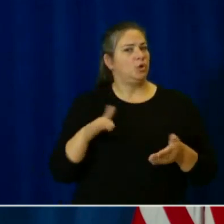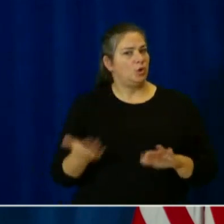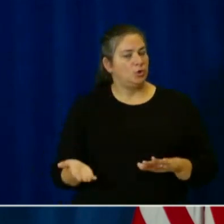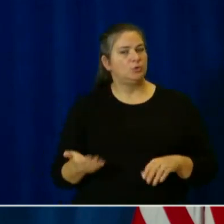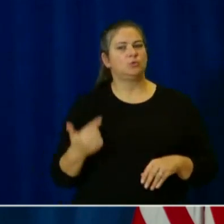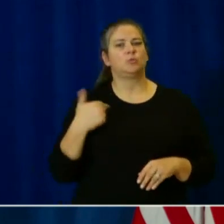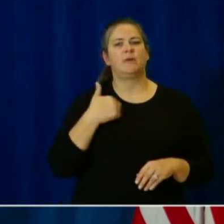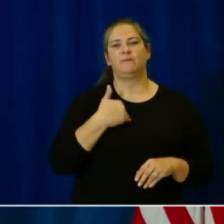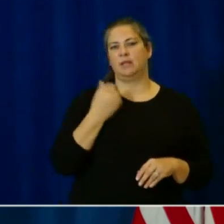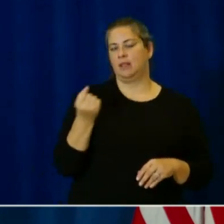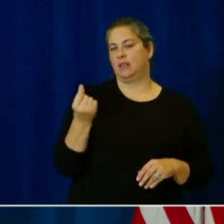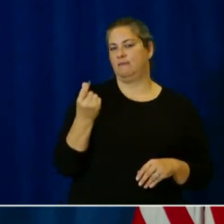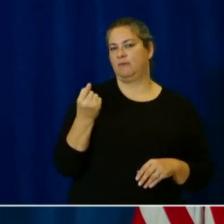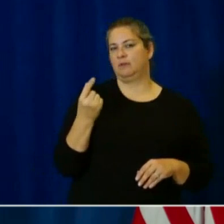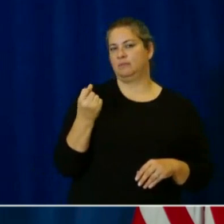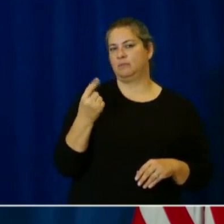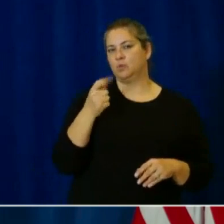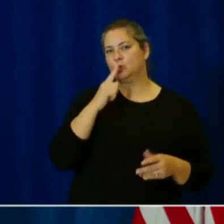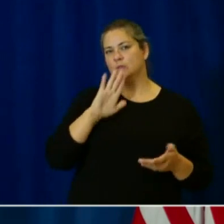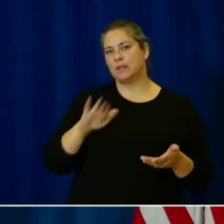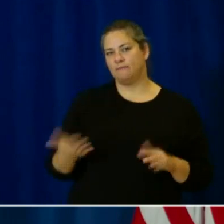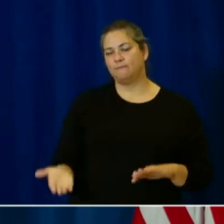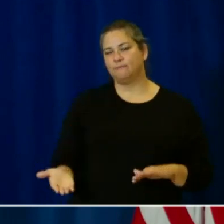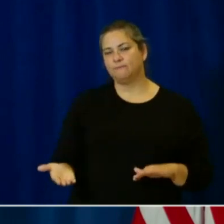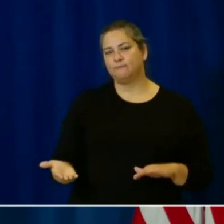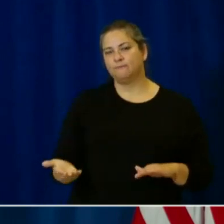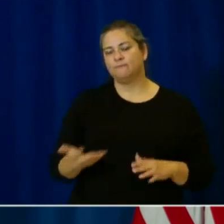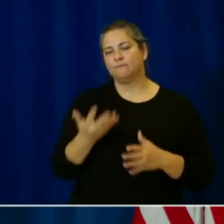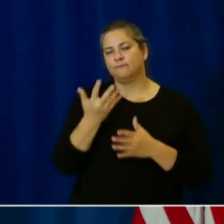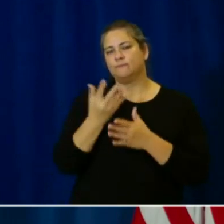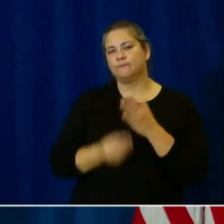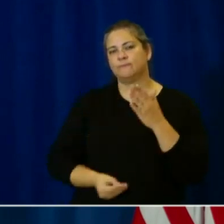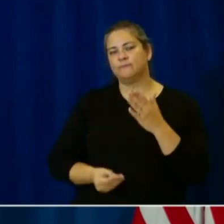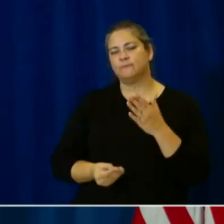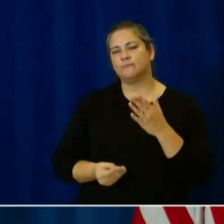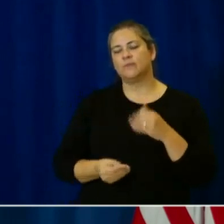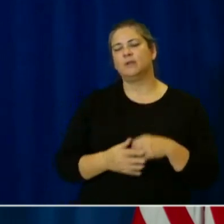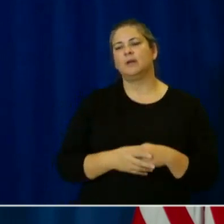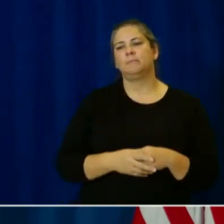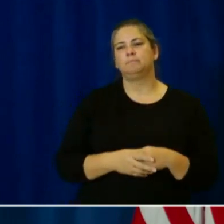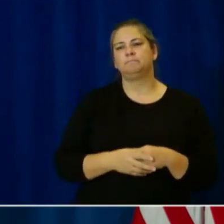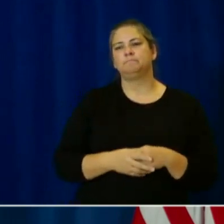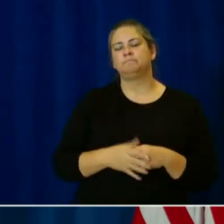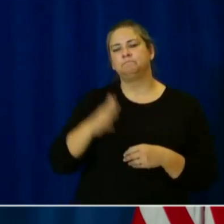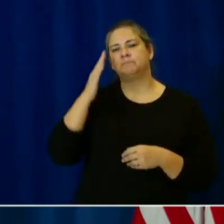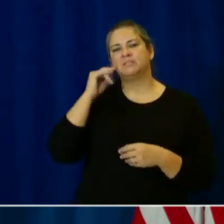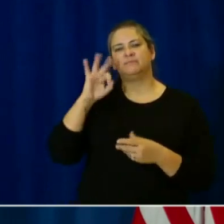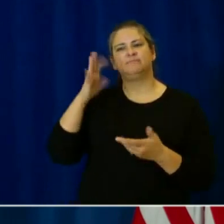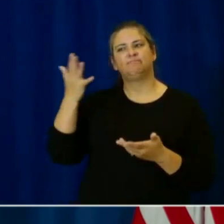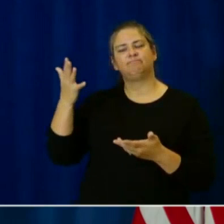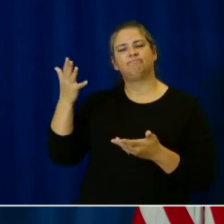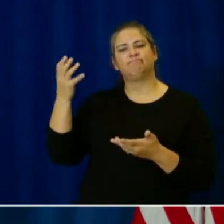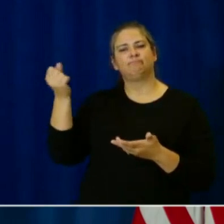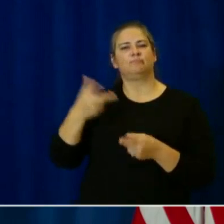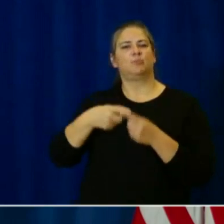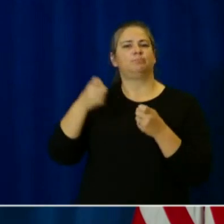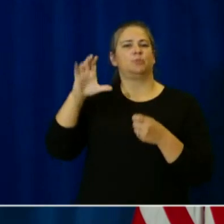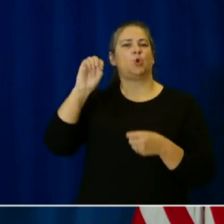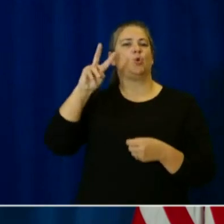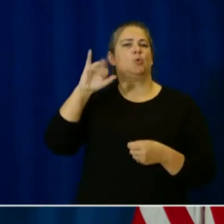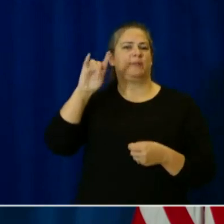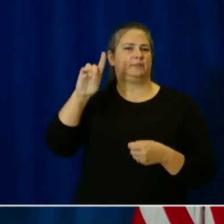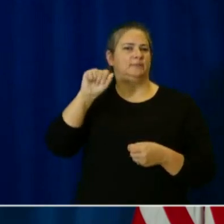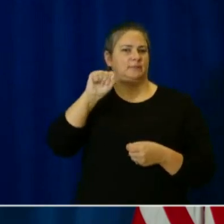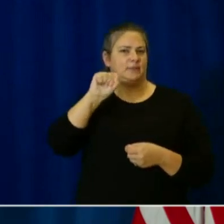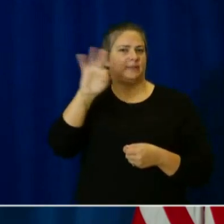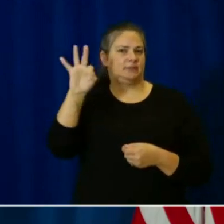reporting 11 Kentuckians who have died, at least in part, to COVID-19. Again,